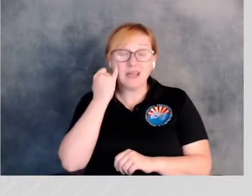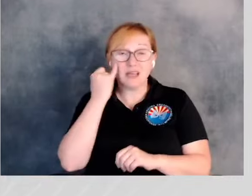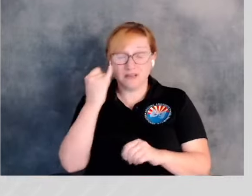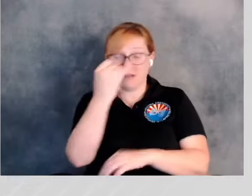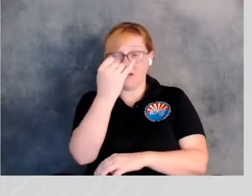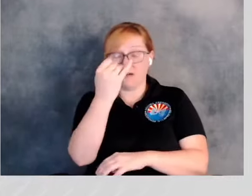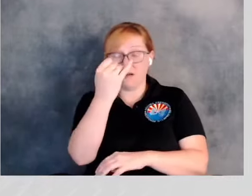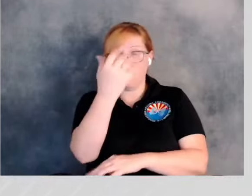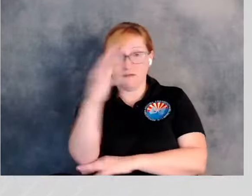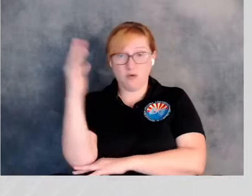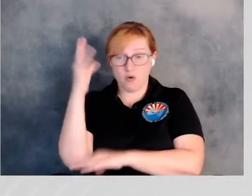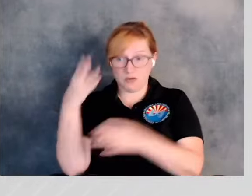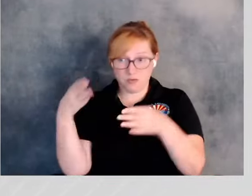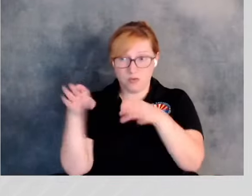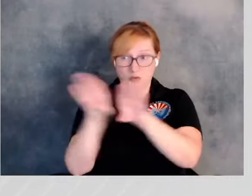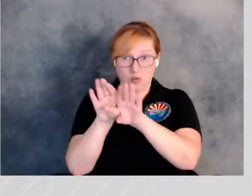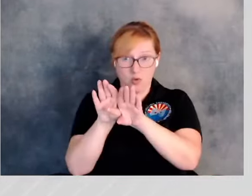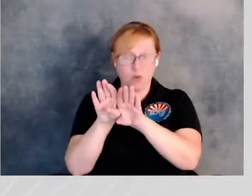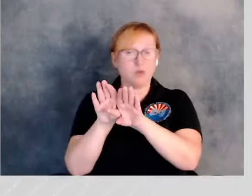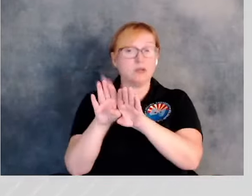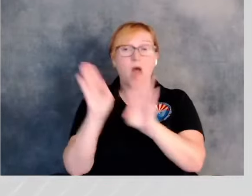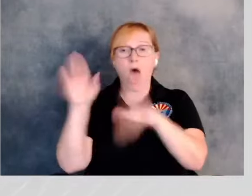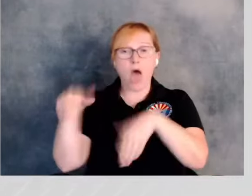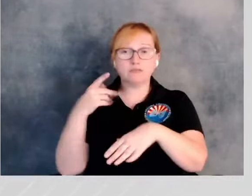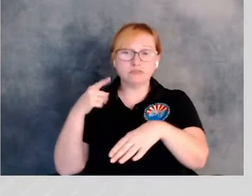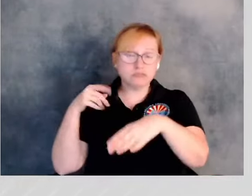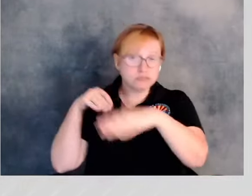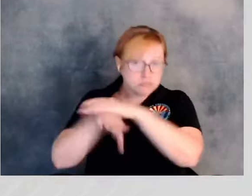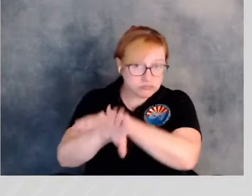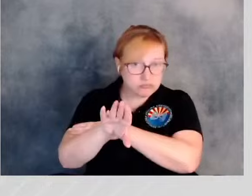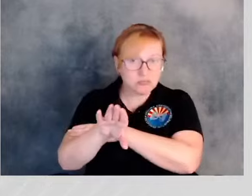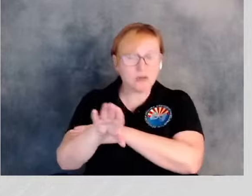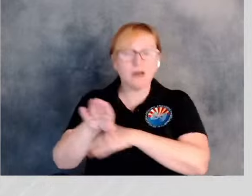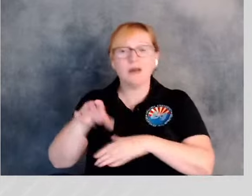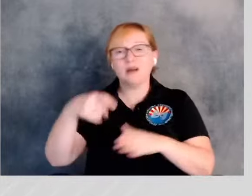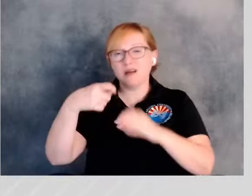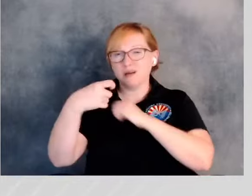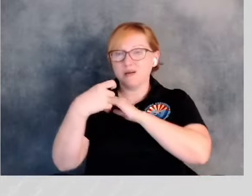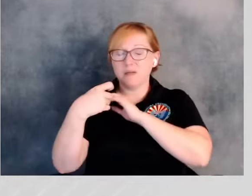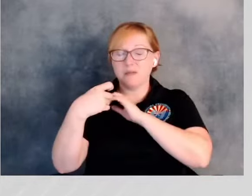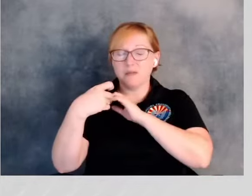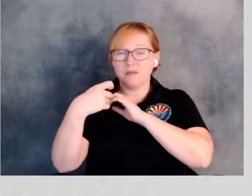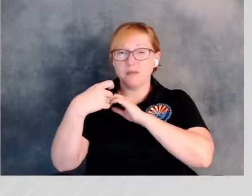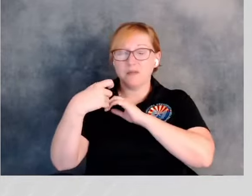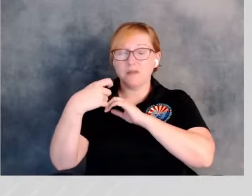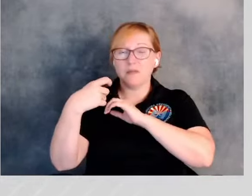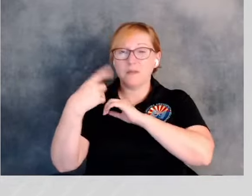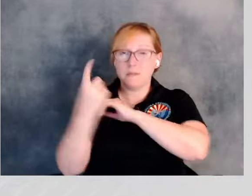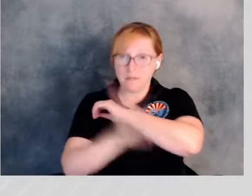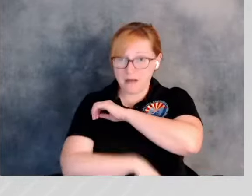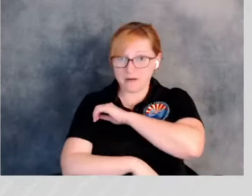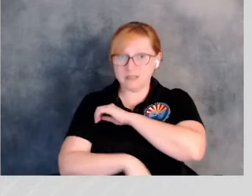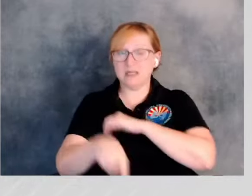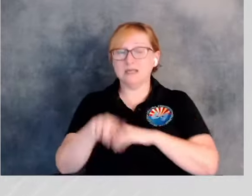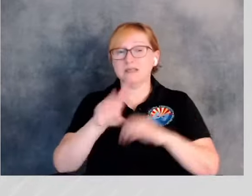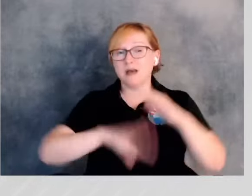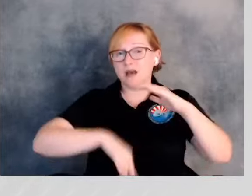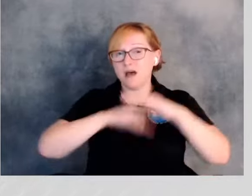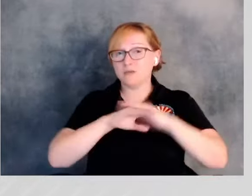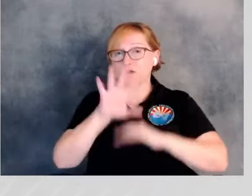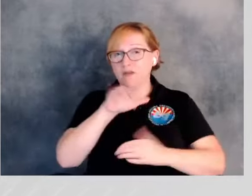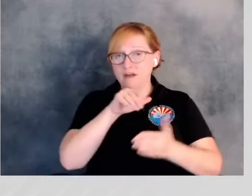are penalties of up to $5,000 per individual, up to $10,000 per organization, and or up to 6 months